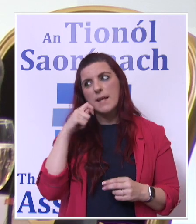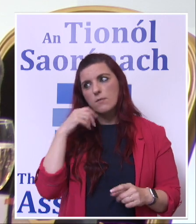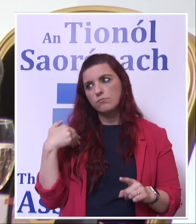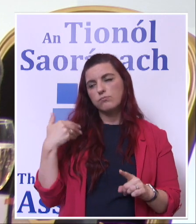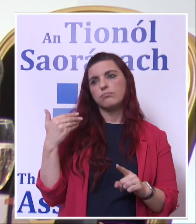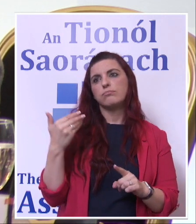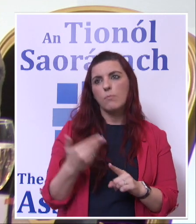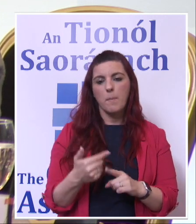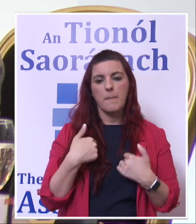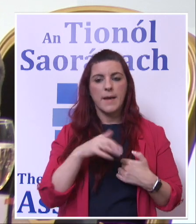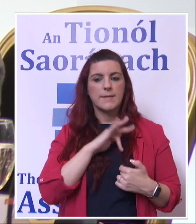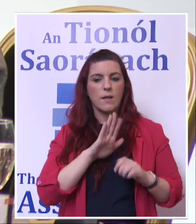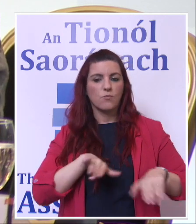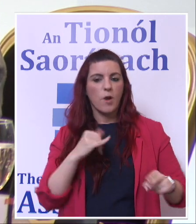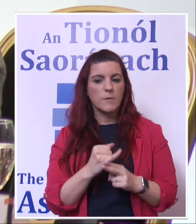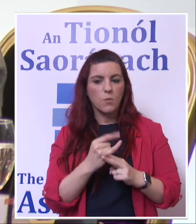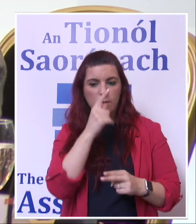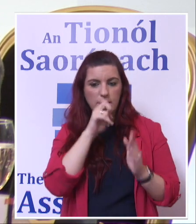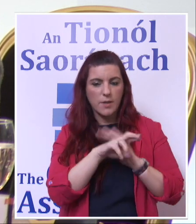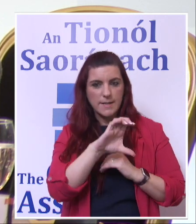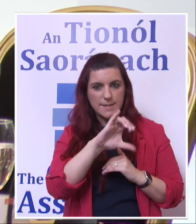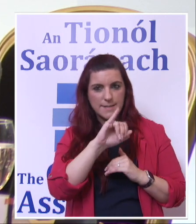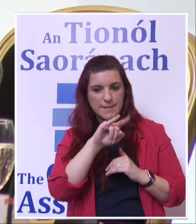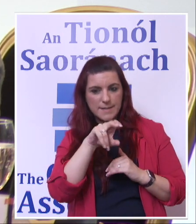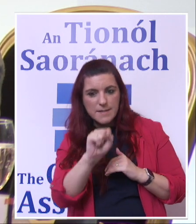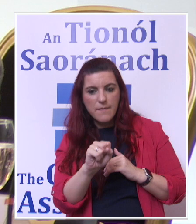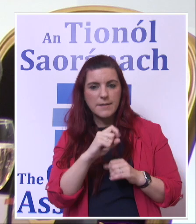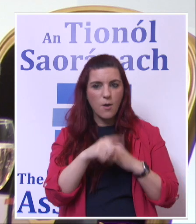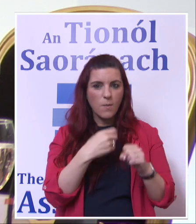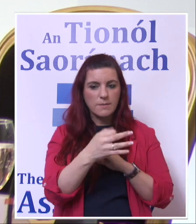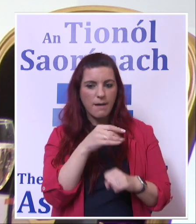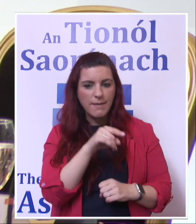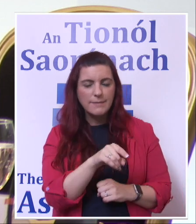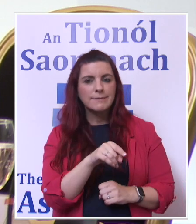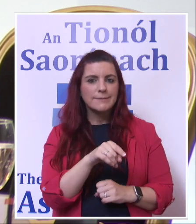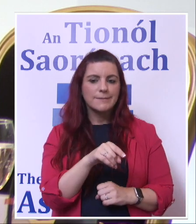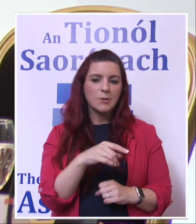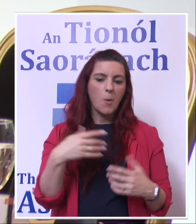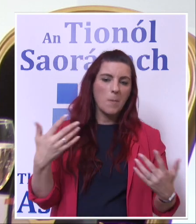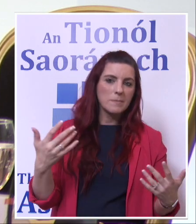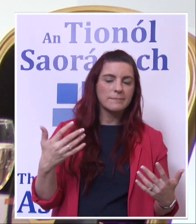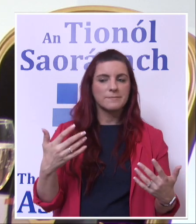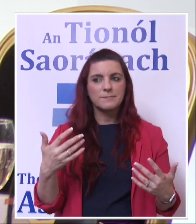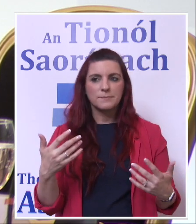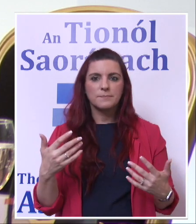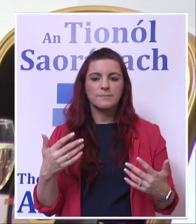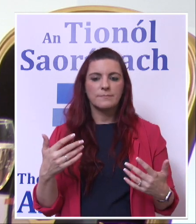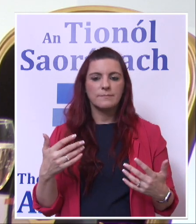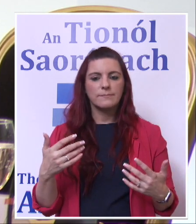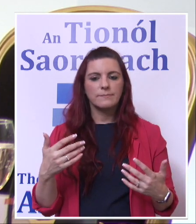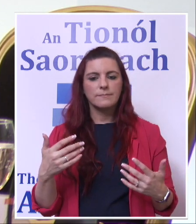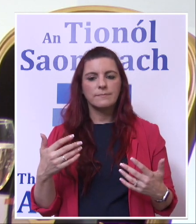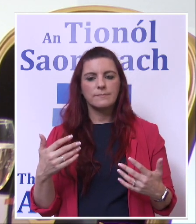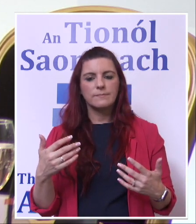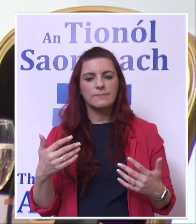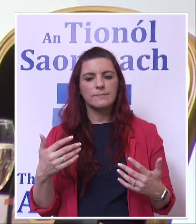was a primary teacher, we had civics, and they always got a grounding in government, and surprise, surprise. And I